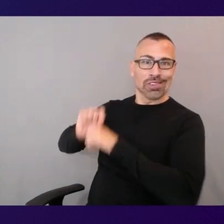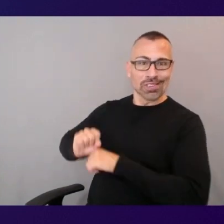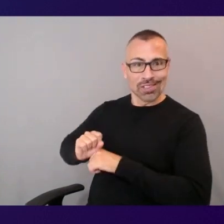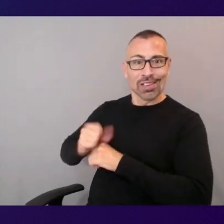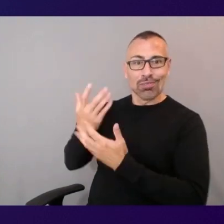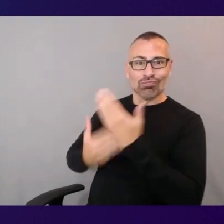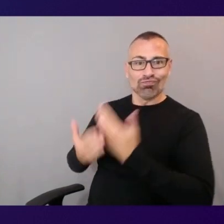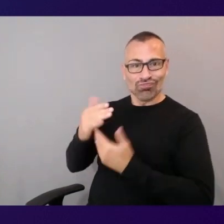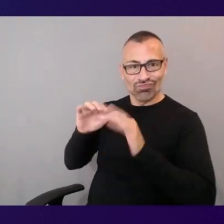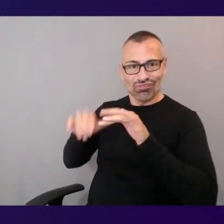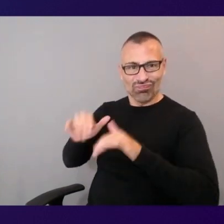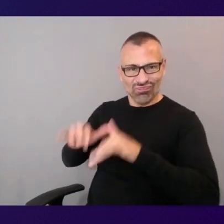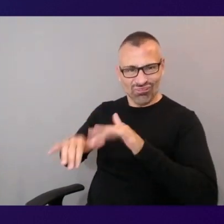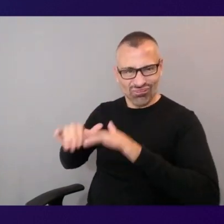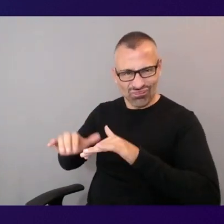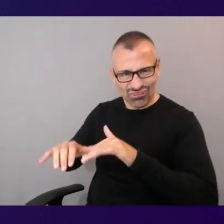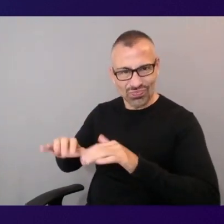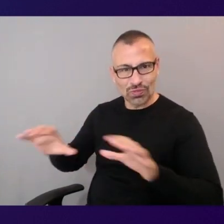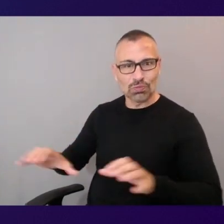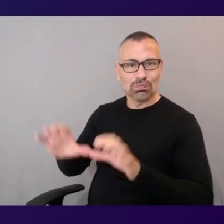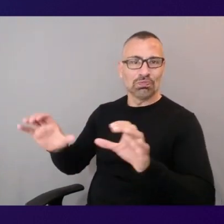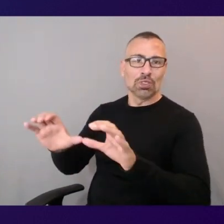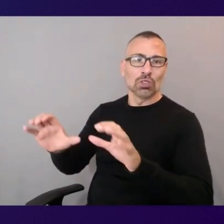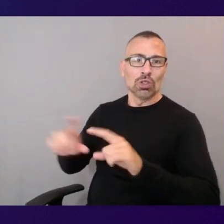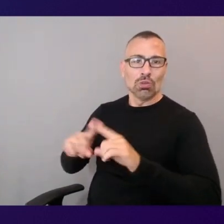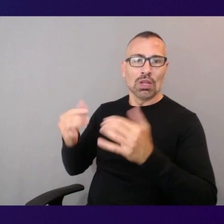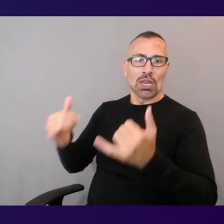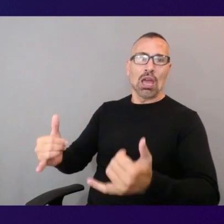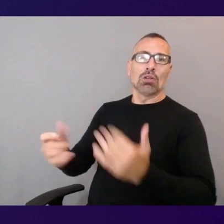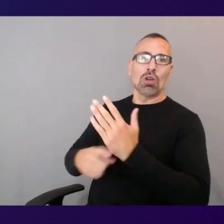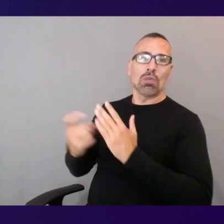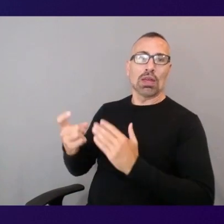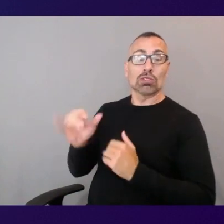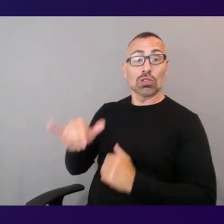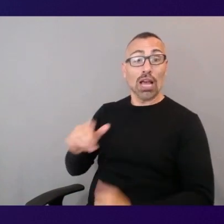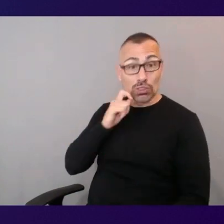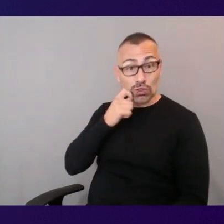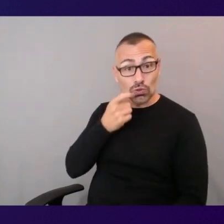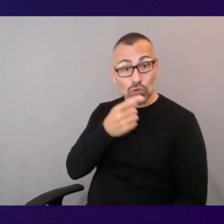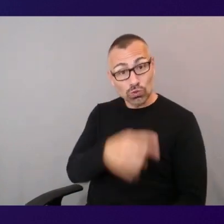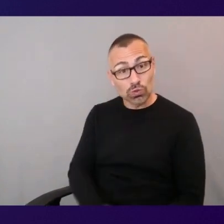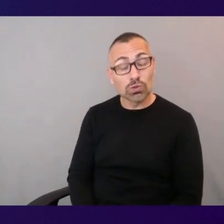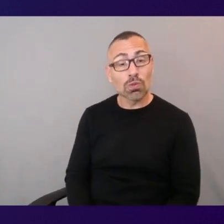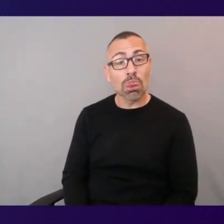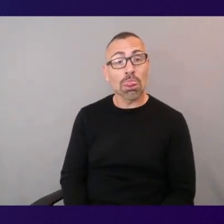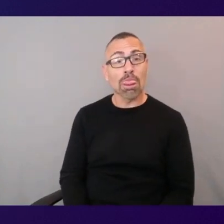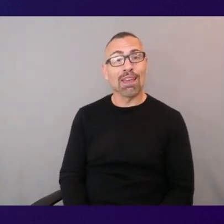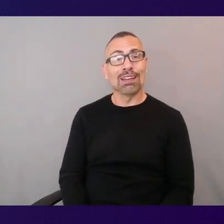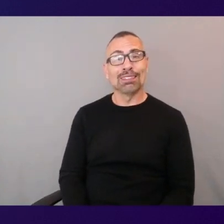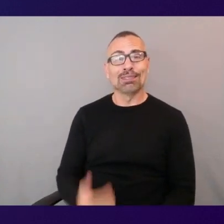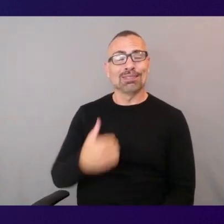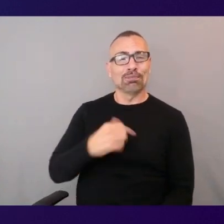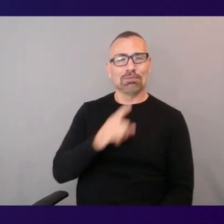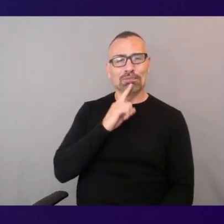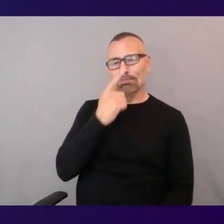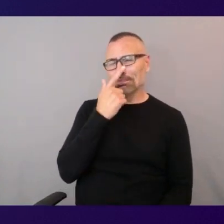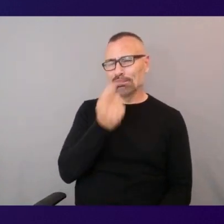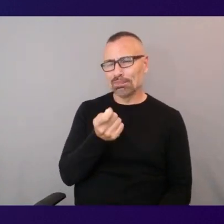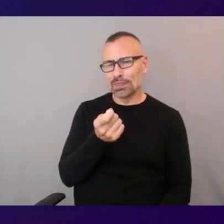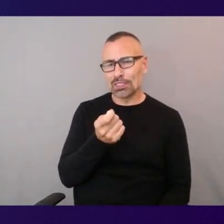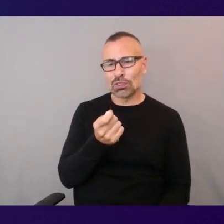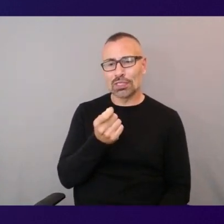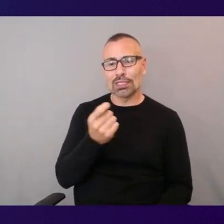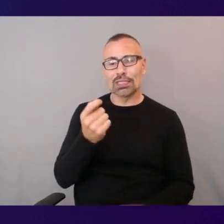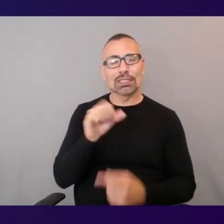go in and look at, right? And investigate. That's cool. That's really cool. We got a really interesting use case